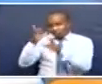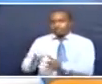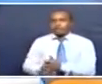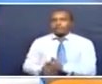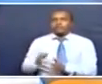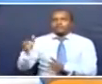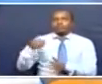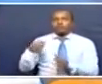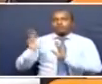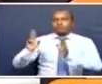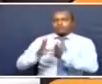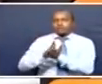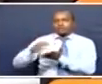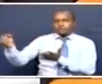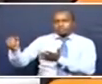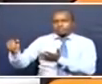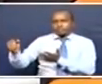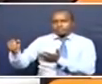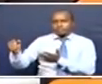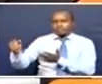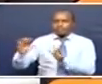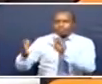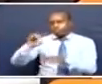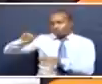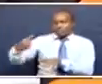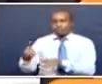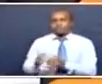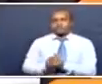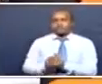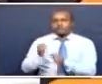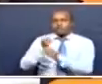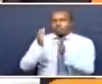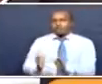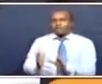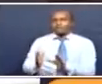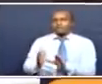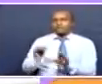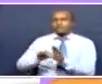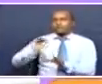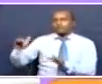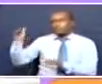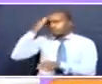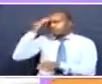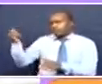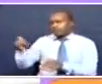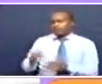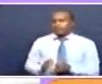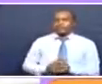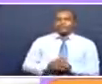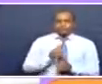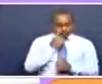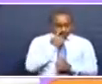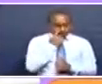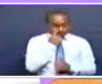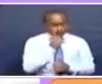already suspended about 1,000, if I'm not wrong, workers in your county. Why? Why did you do this? Well, I want to say thank you,